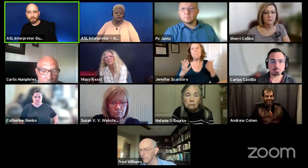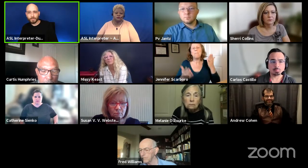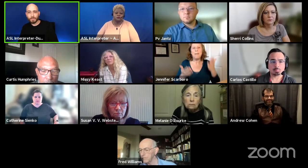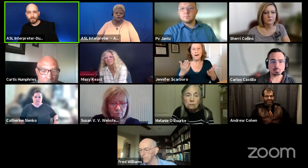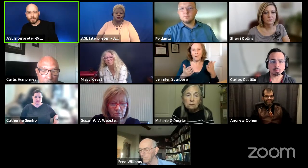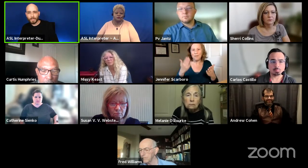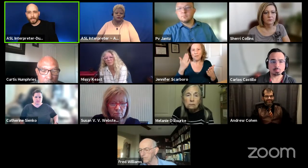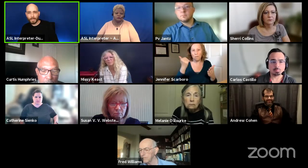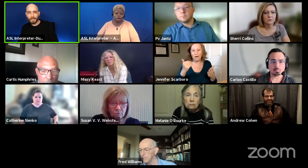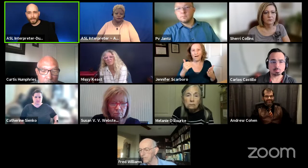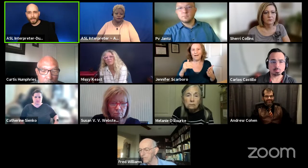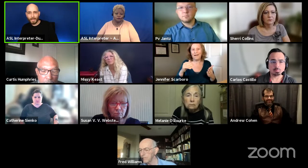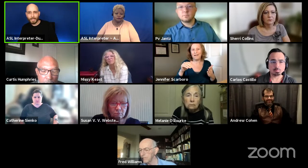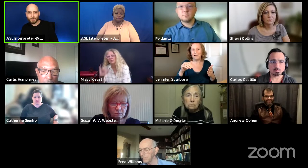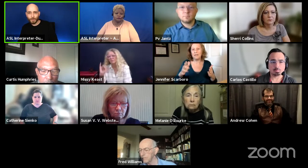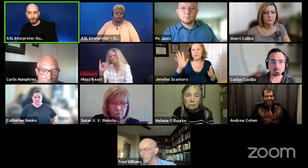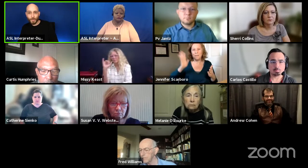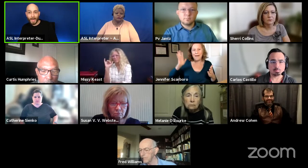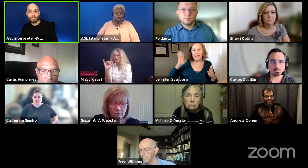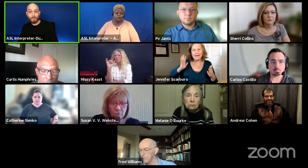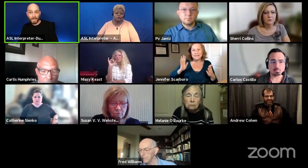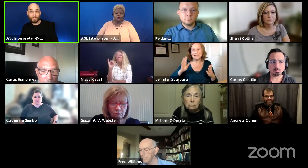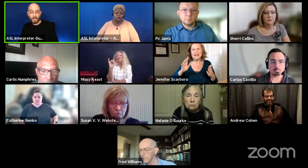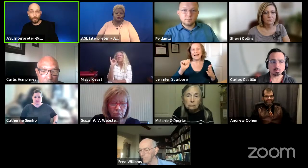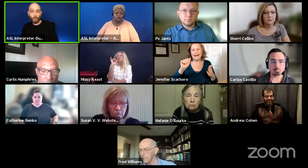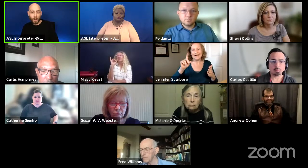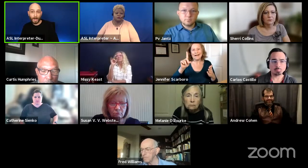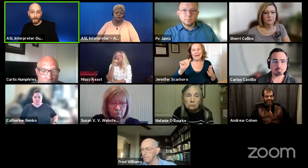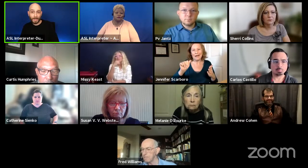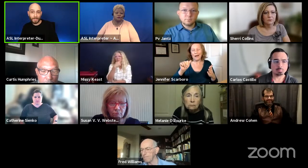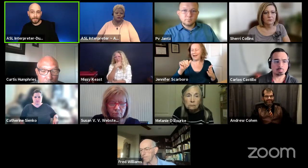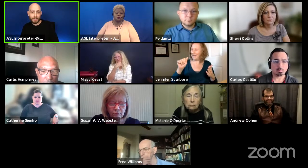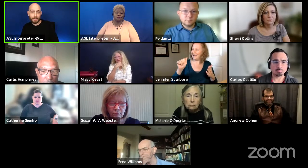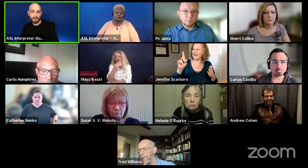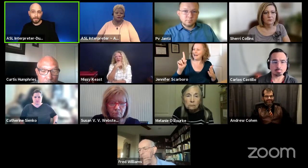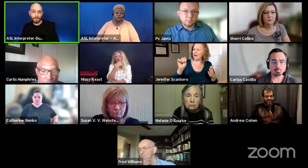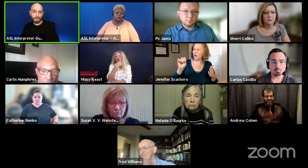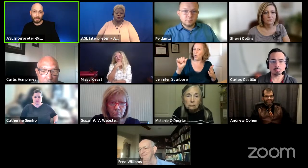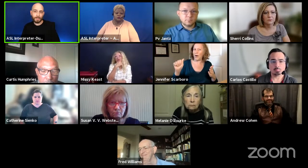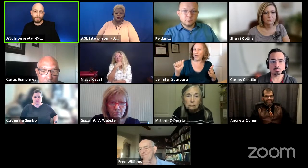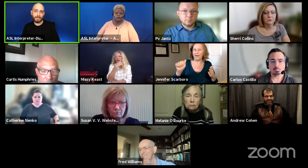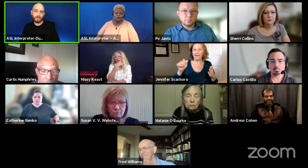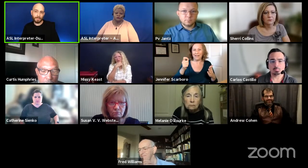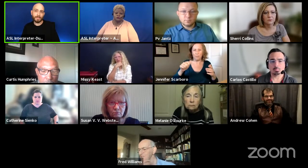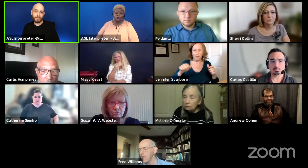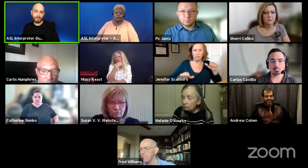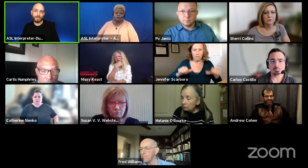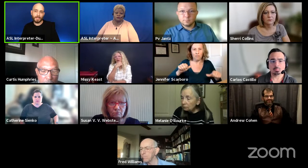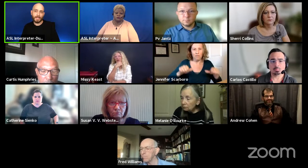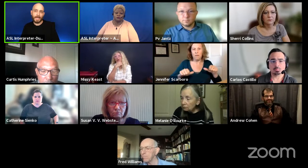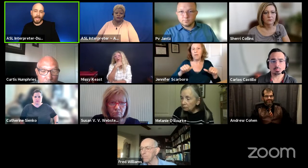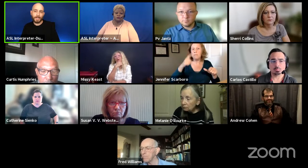pause. And so that may be why